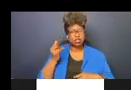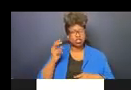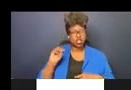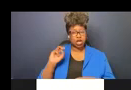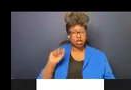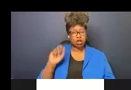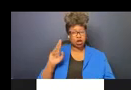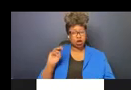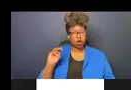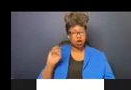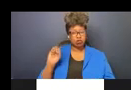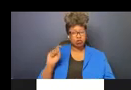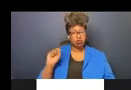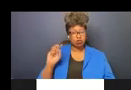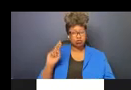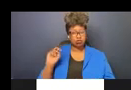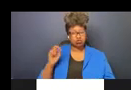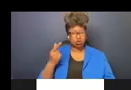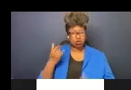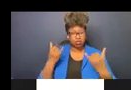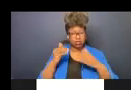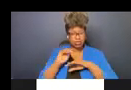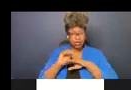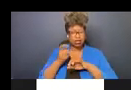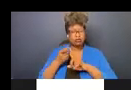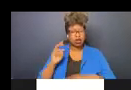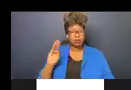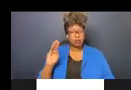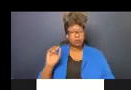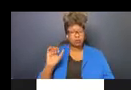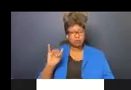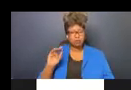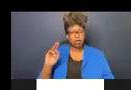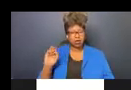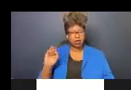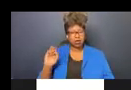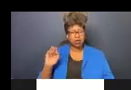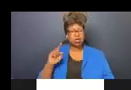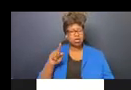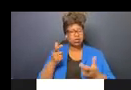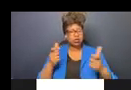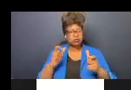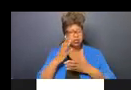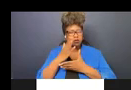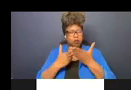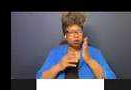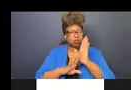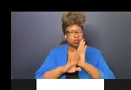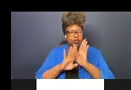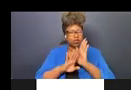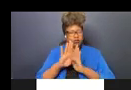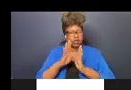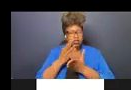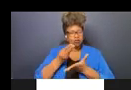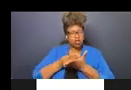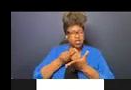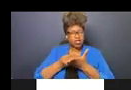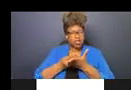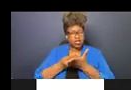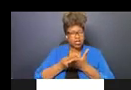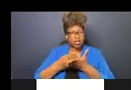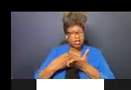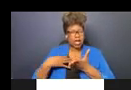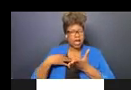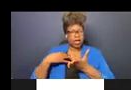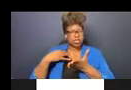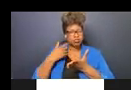Armstrong tonight from Bayonne, who was a big player in developing the some funding applications that we recently